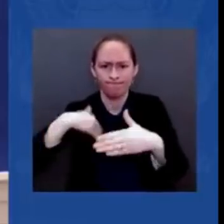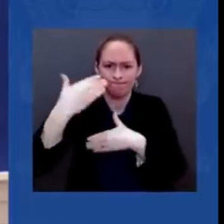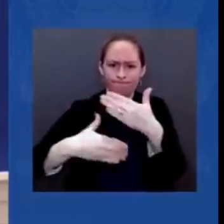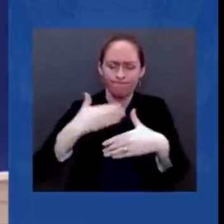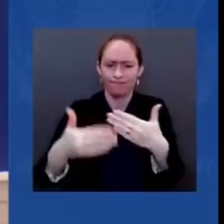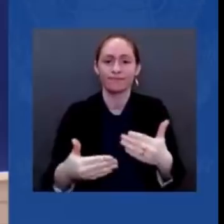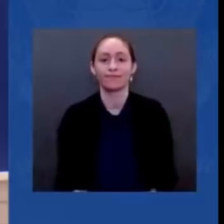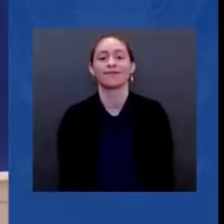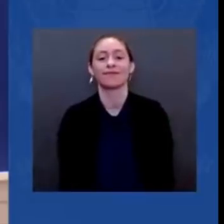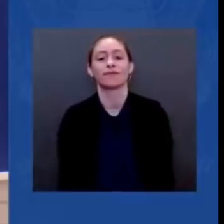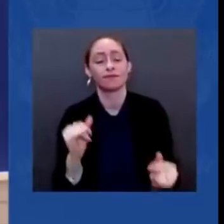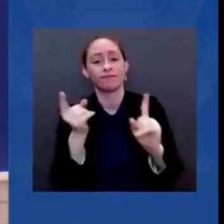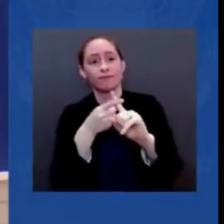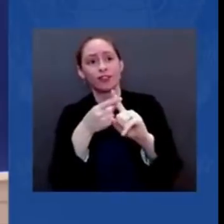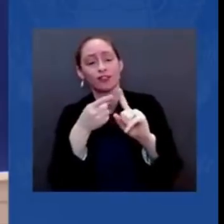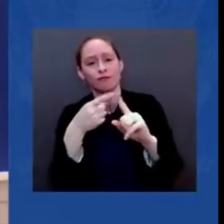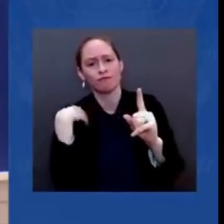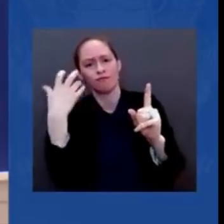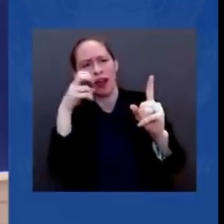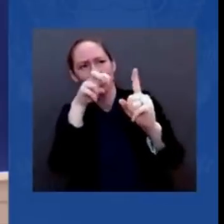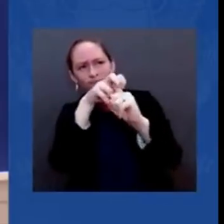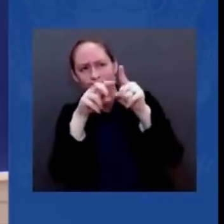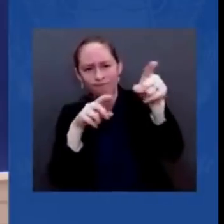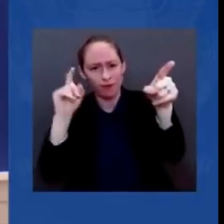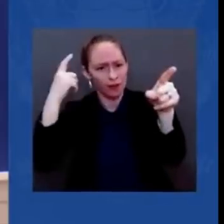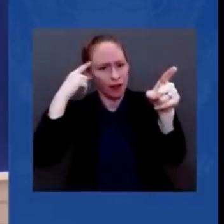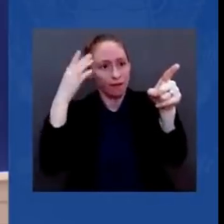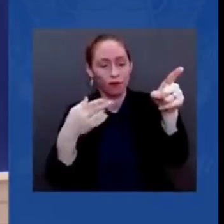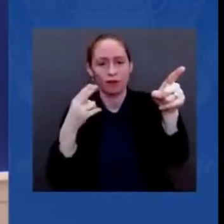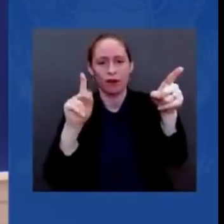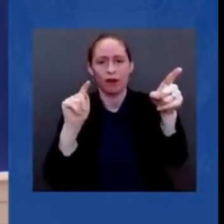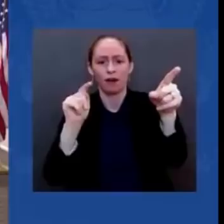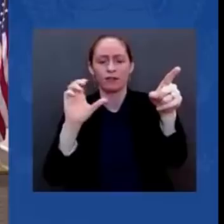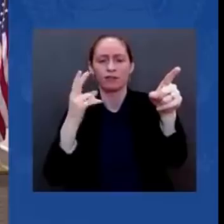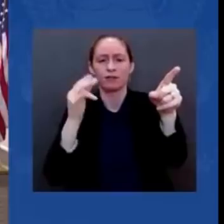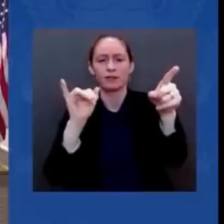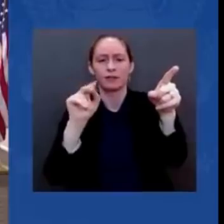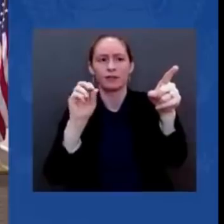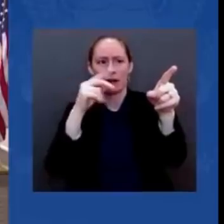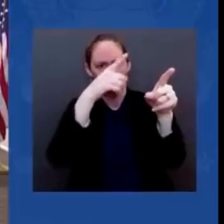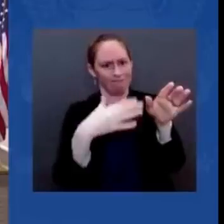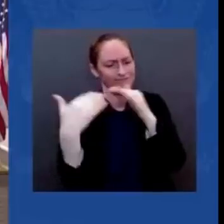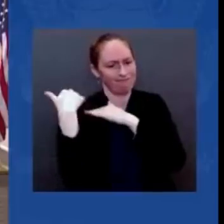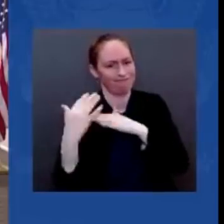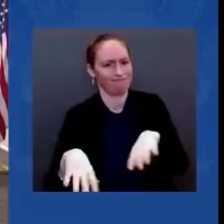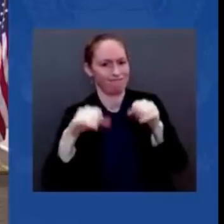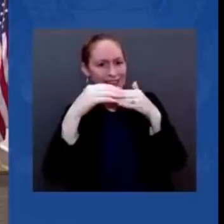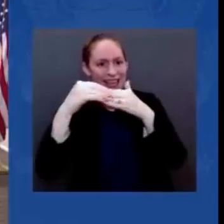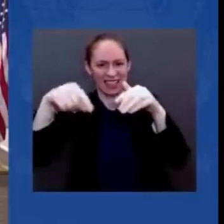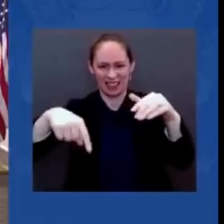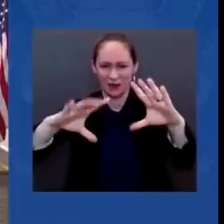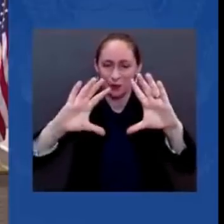and ensuring we're all working together every step of the way. Over to you, Governor Hutchinson. Thank you, Jeff.